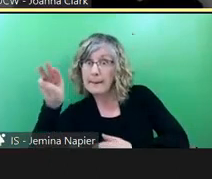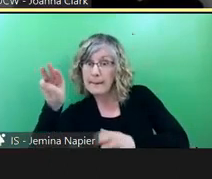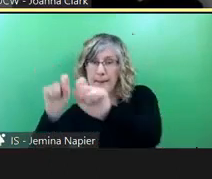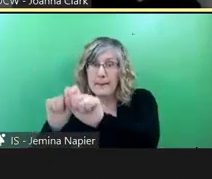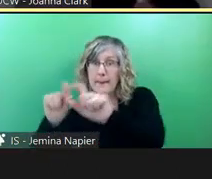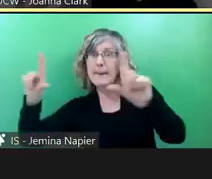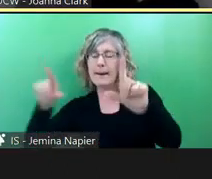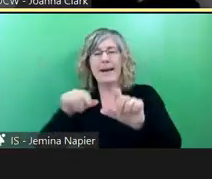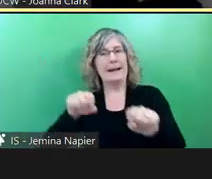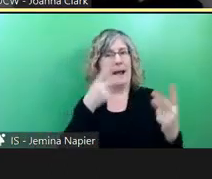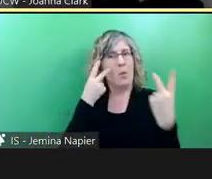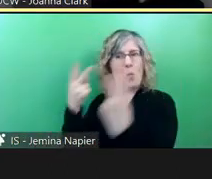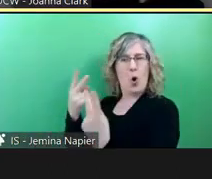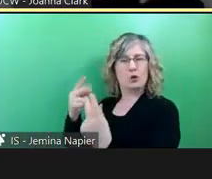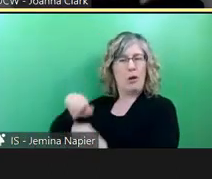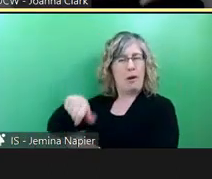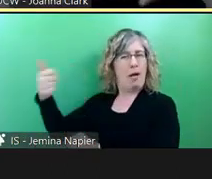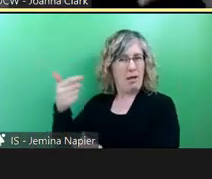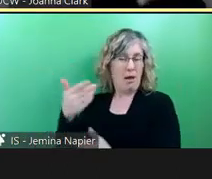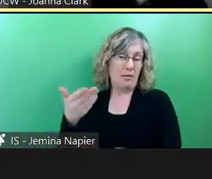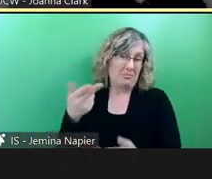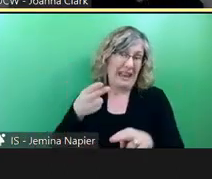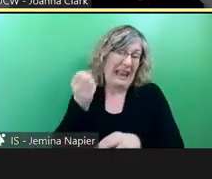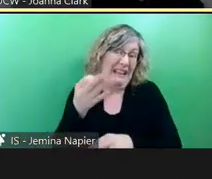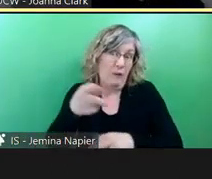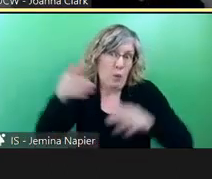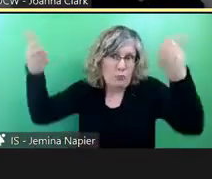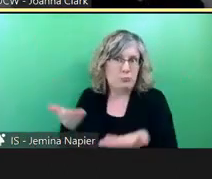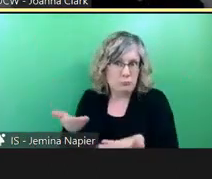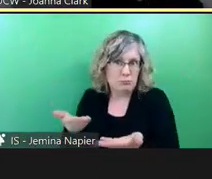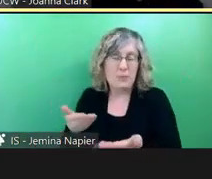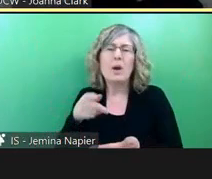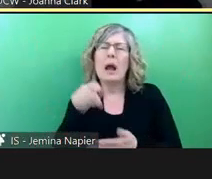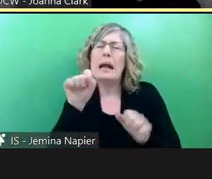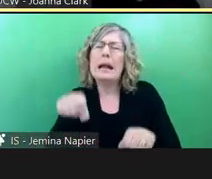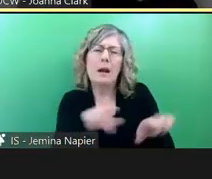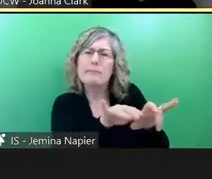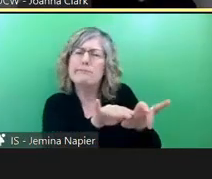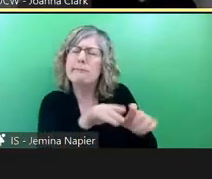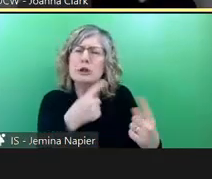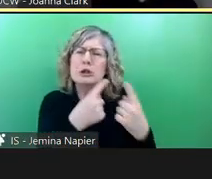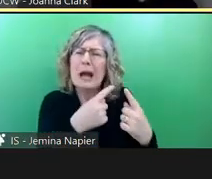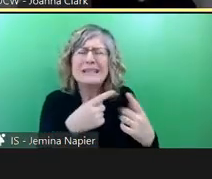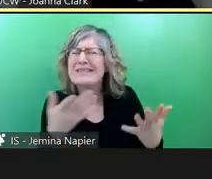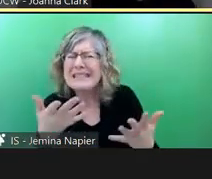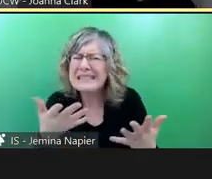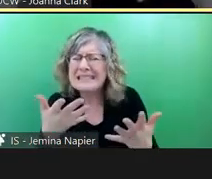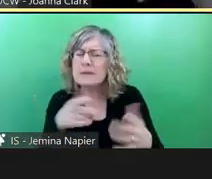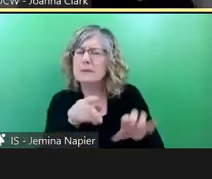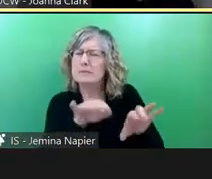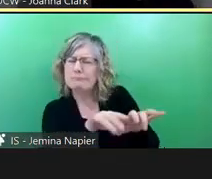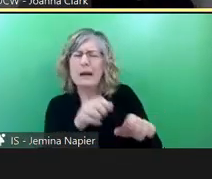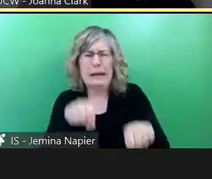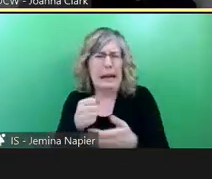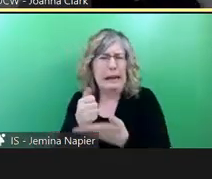you with that, help explain that a bit more. As I mentioned before, we have live captions in